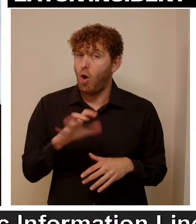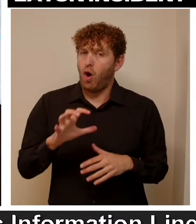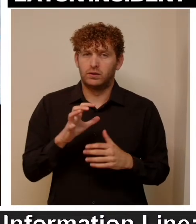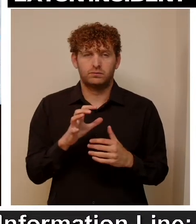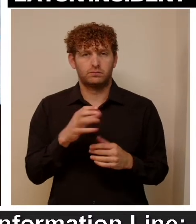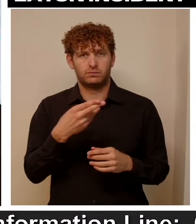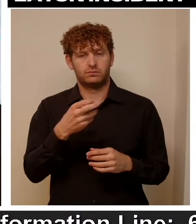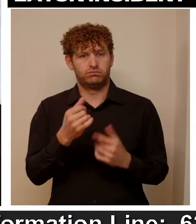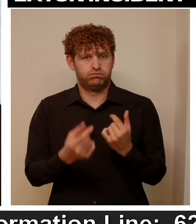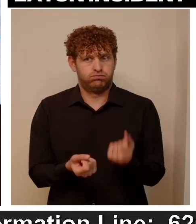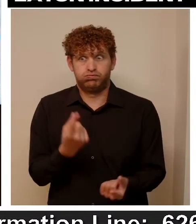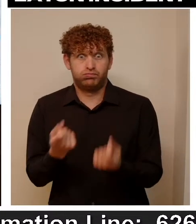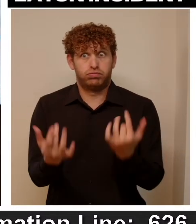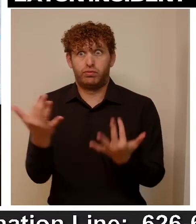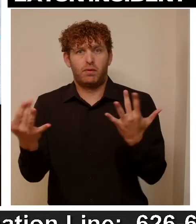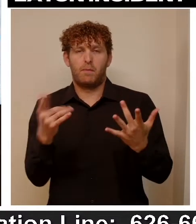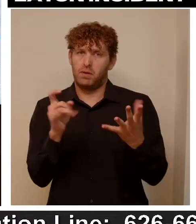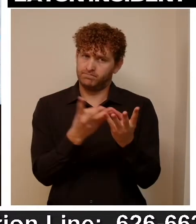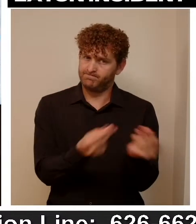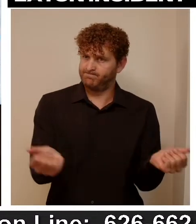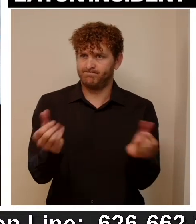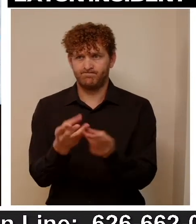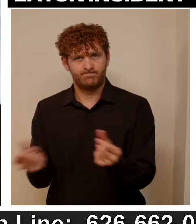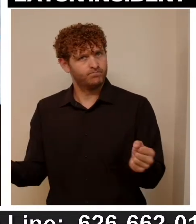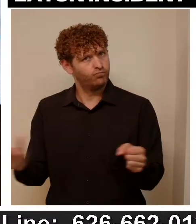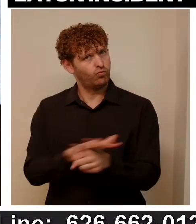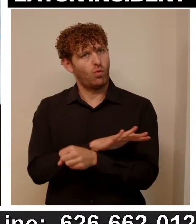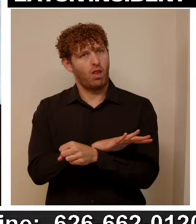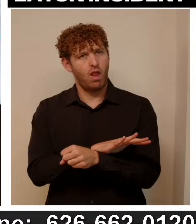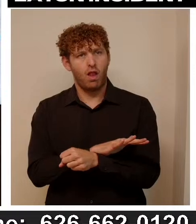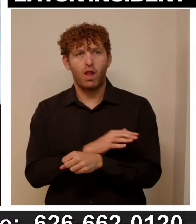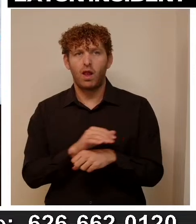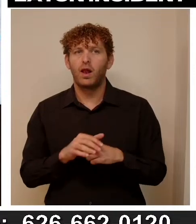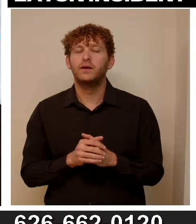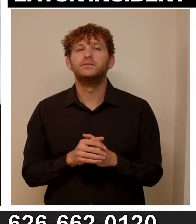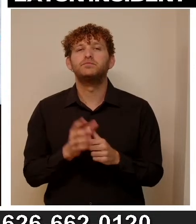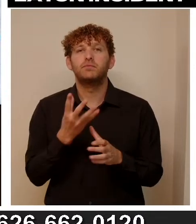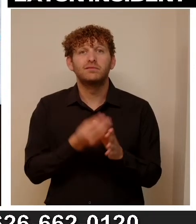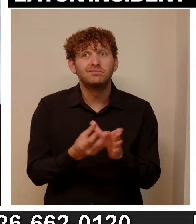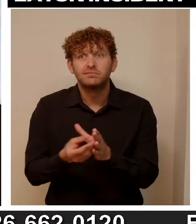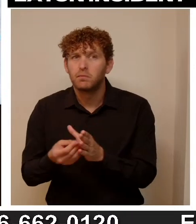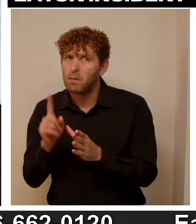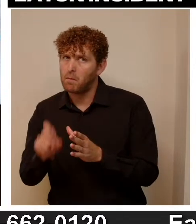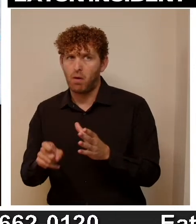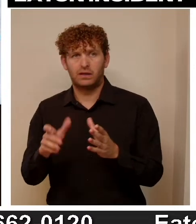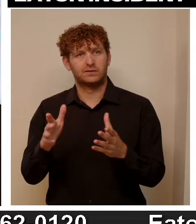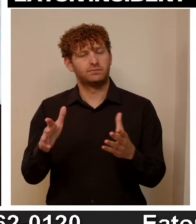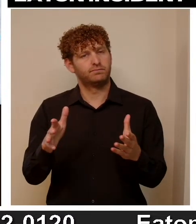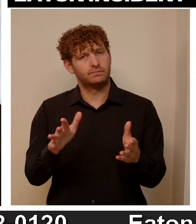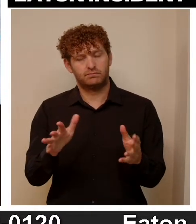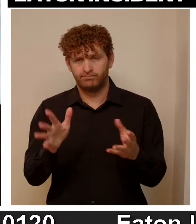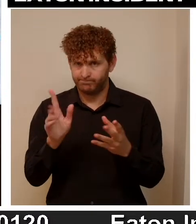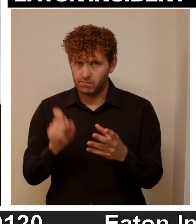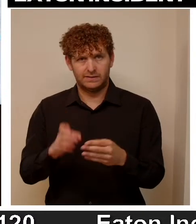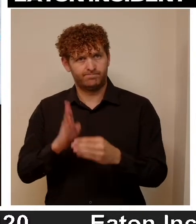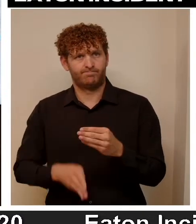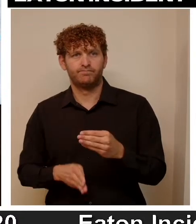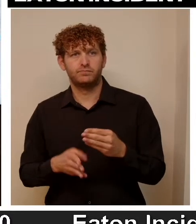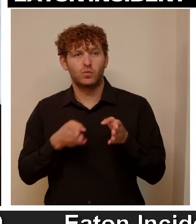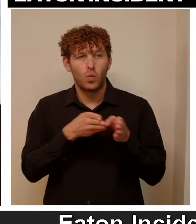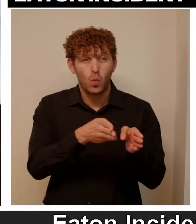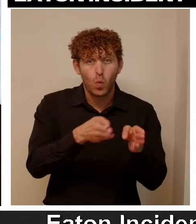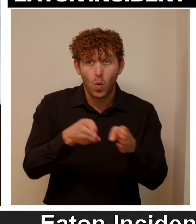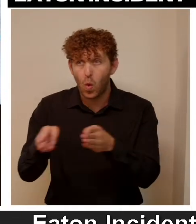extinguished. Urban search and rescue operations need to be completed. Roads must be cleared of hazards such as downed power lines,